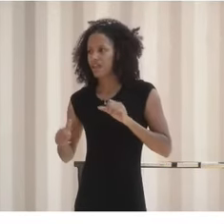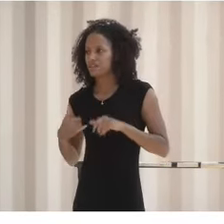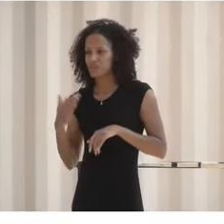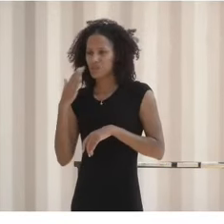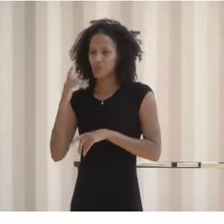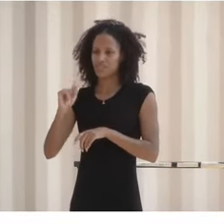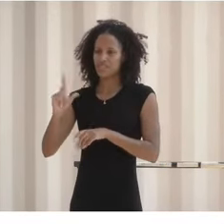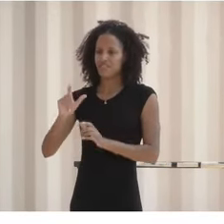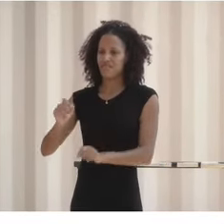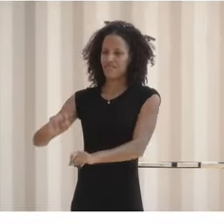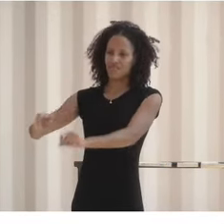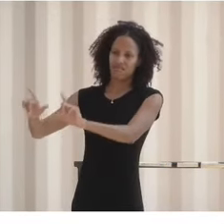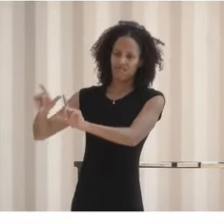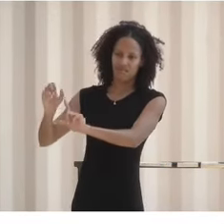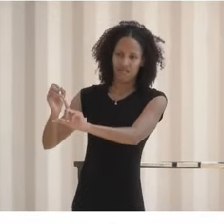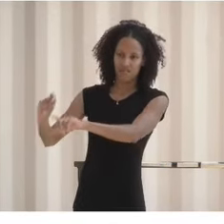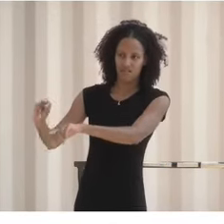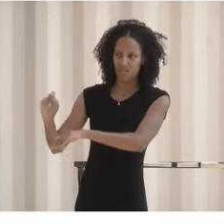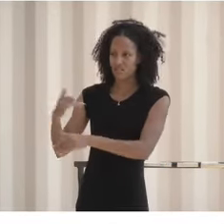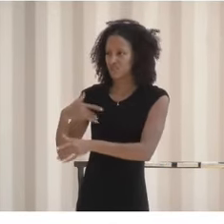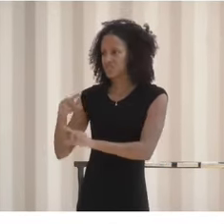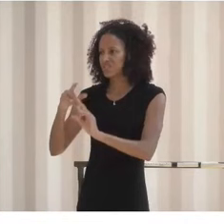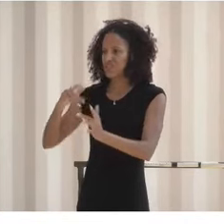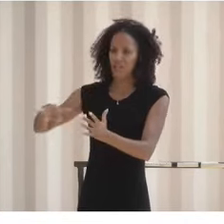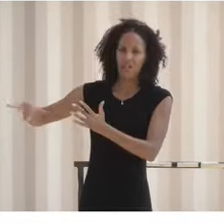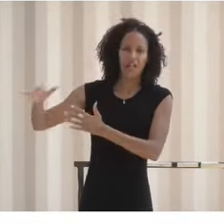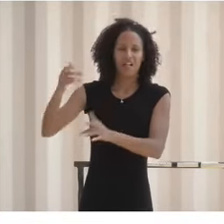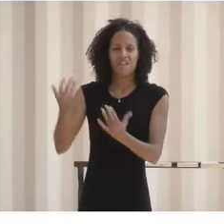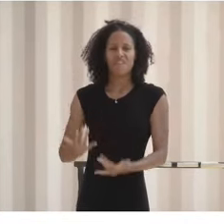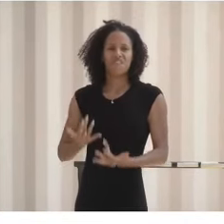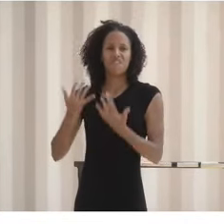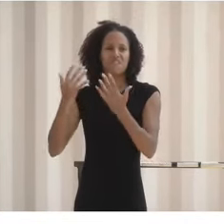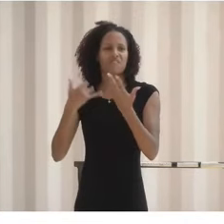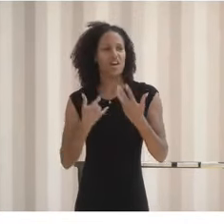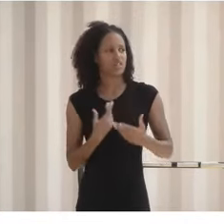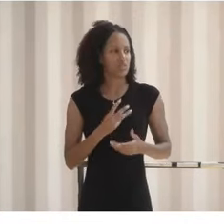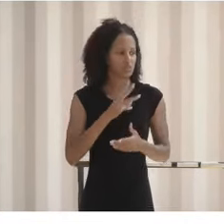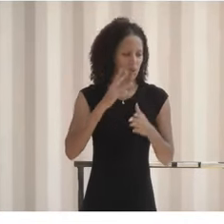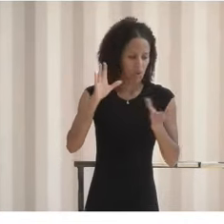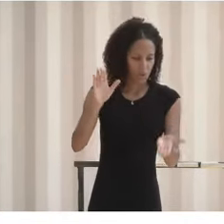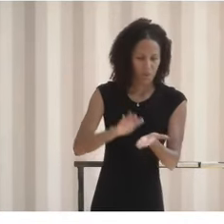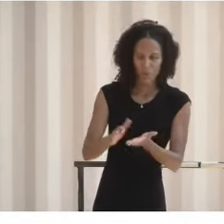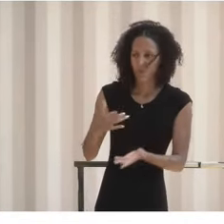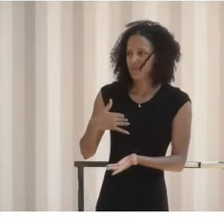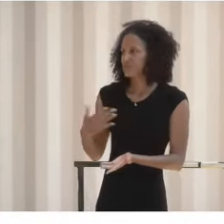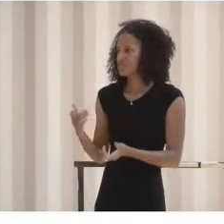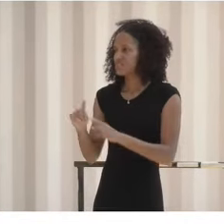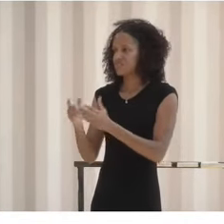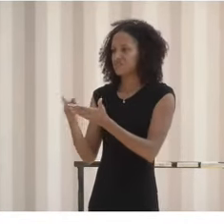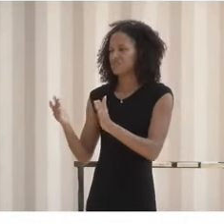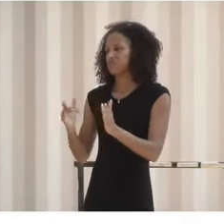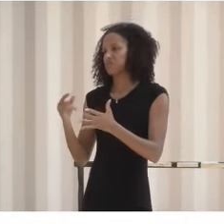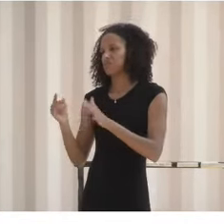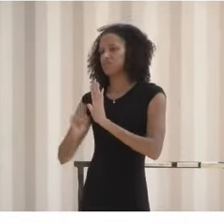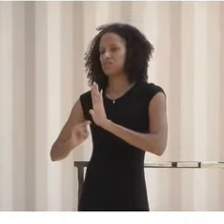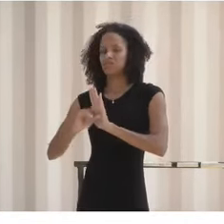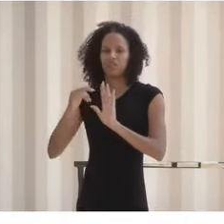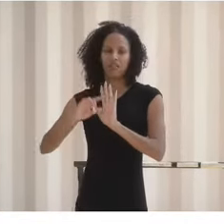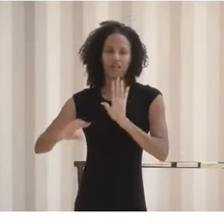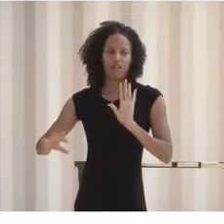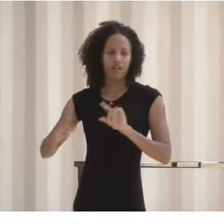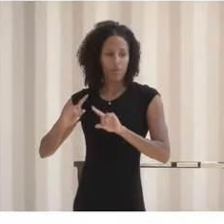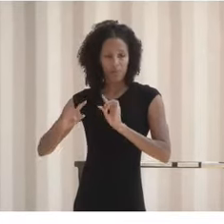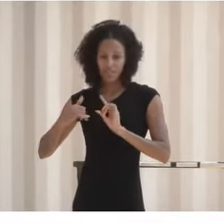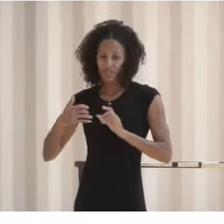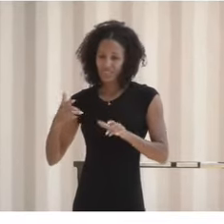on a television, there's storms, there's droughts, there's fires, but there are also these beautiful